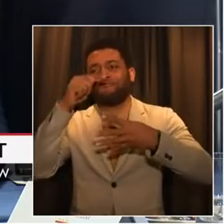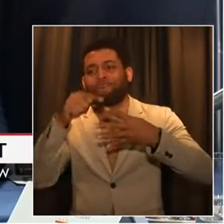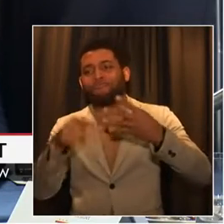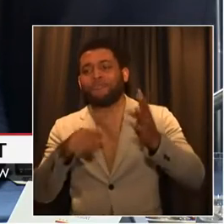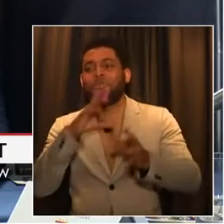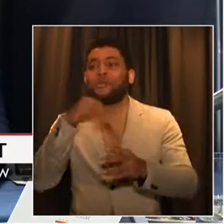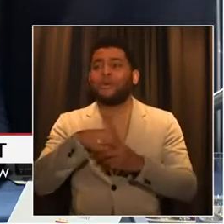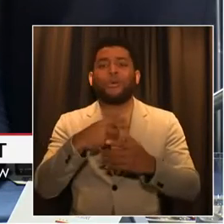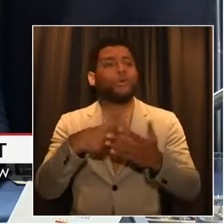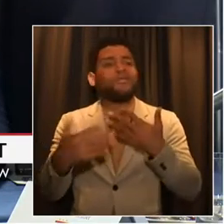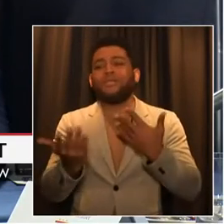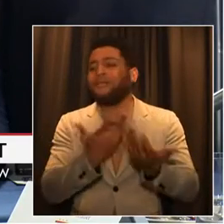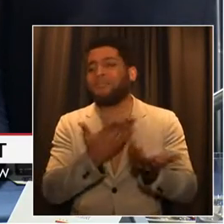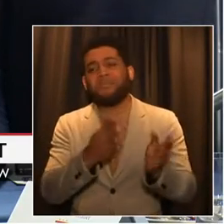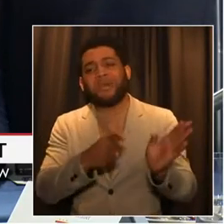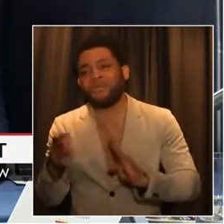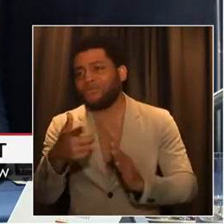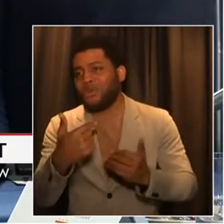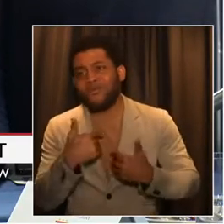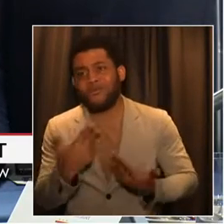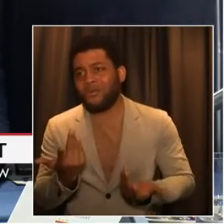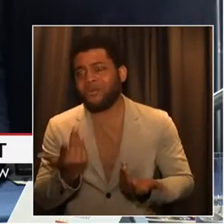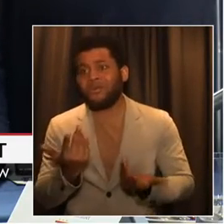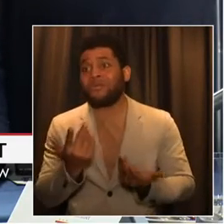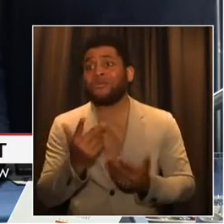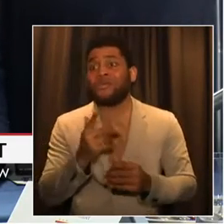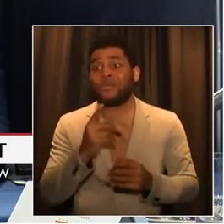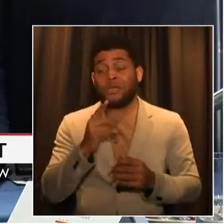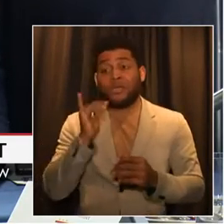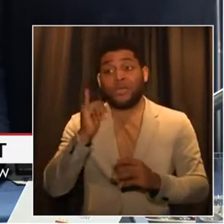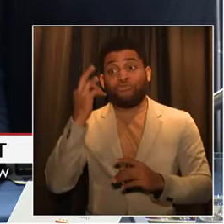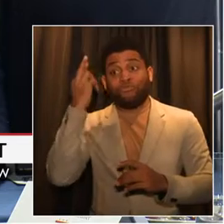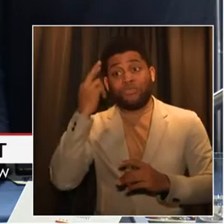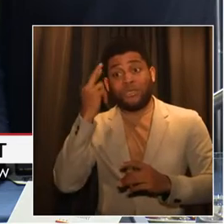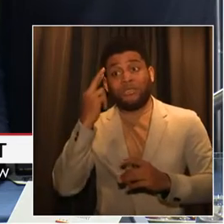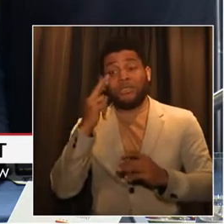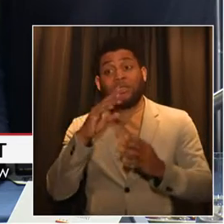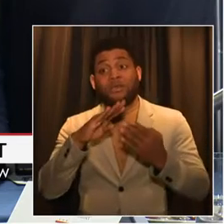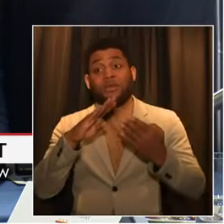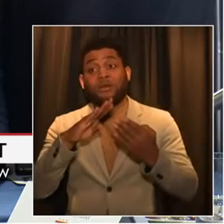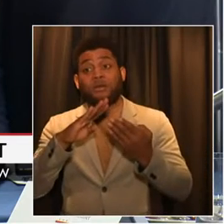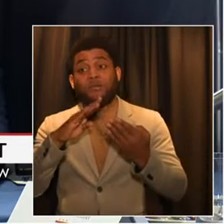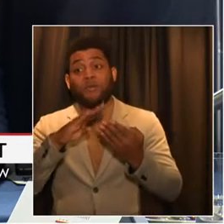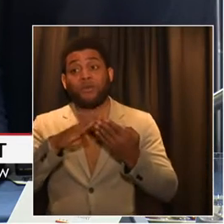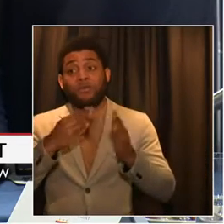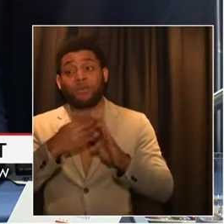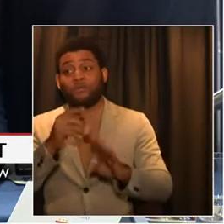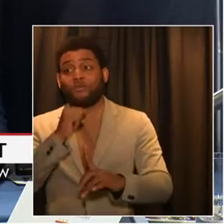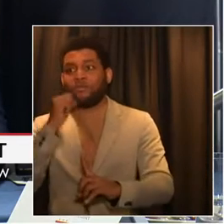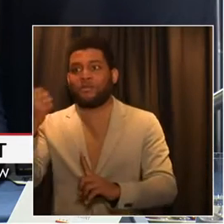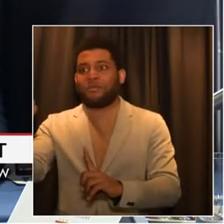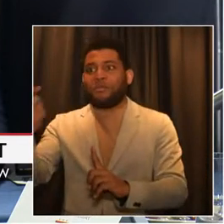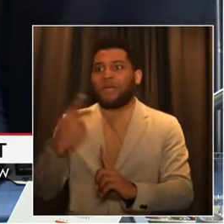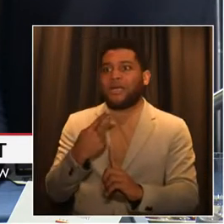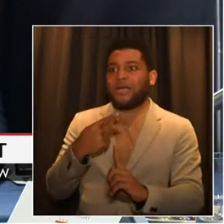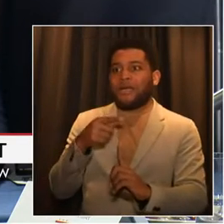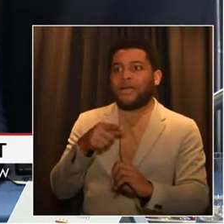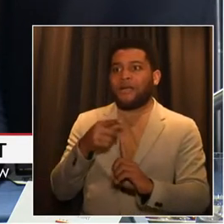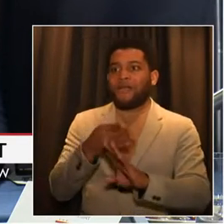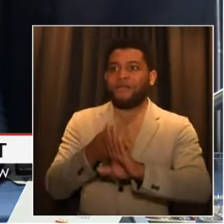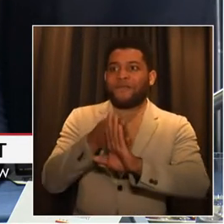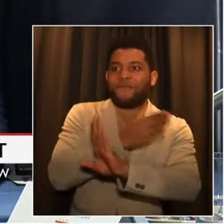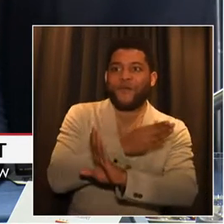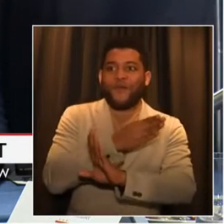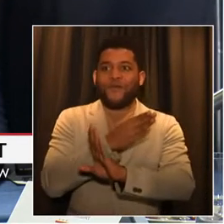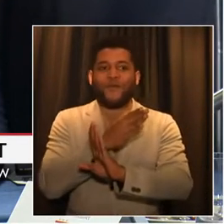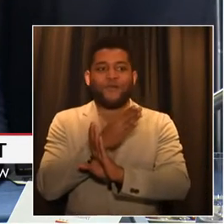develop, really contending with the reality that the city just won't be back to where it was in 2019. And to that end, I hope that